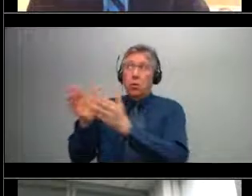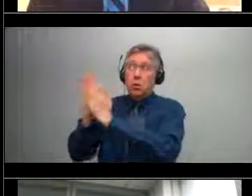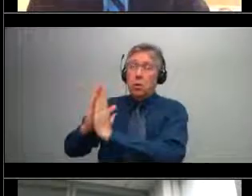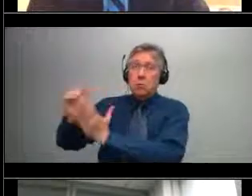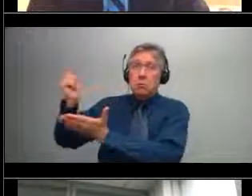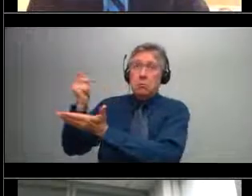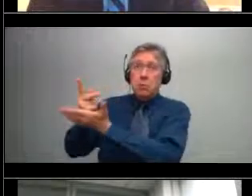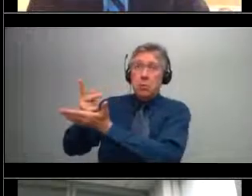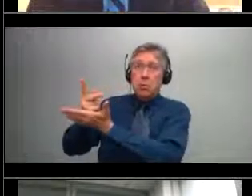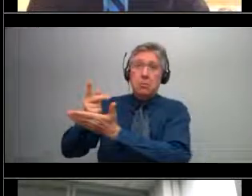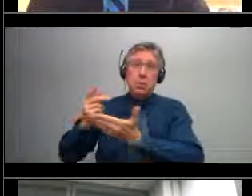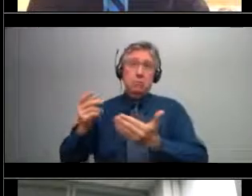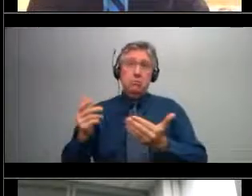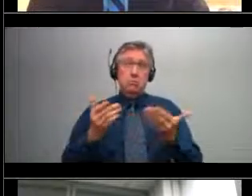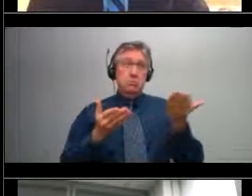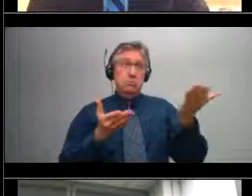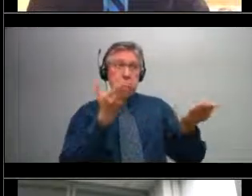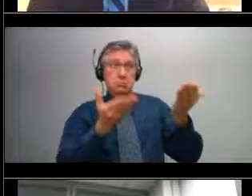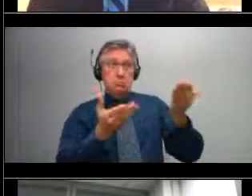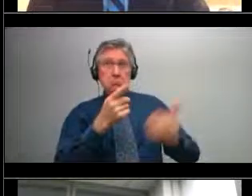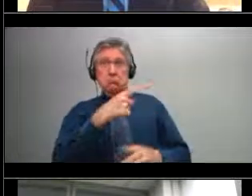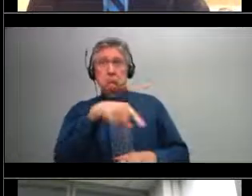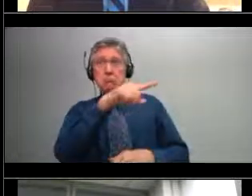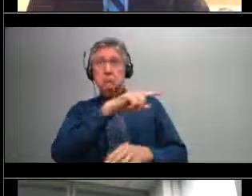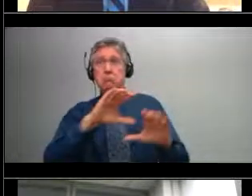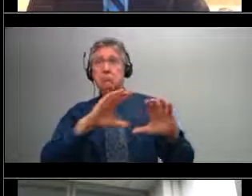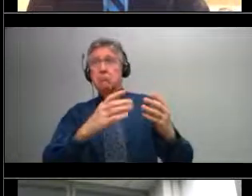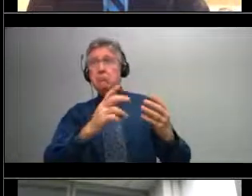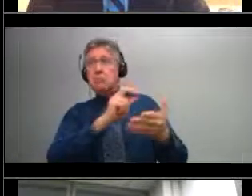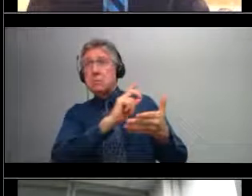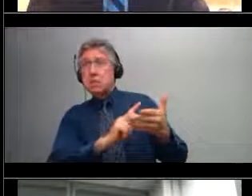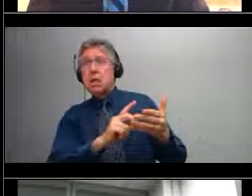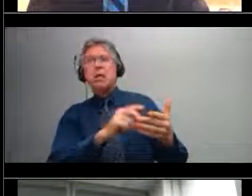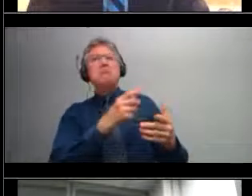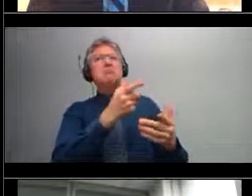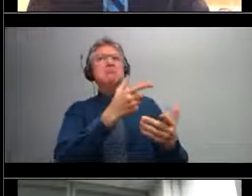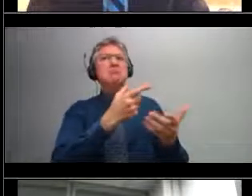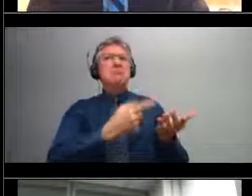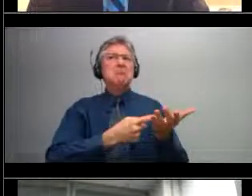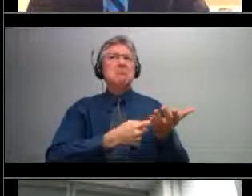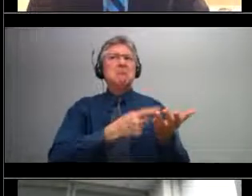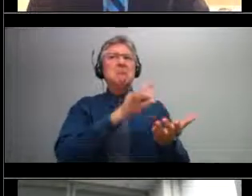can address how these impacts will be,